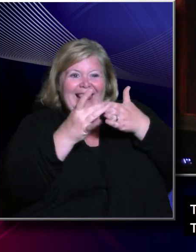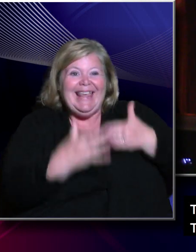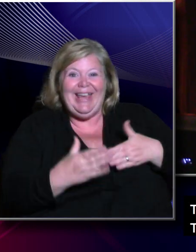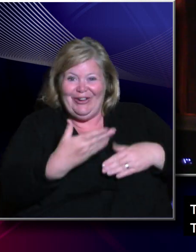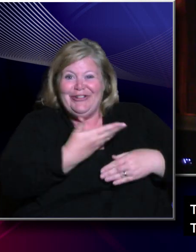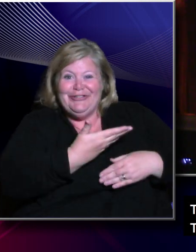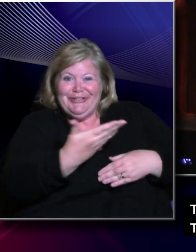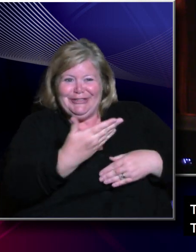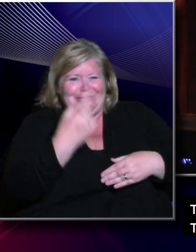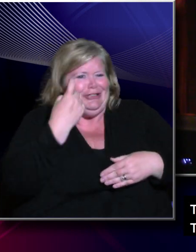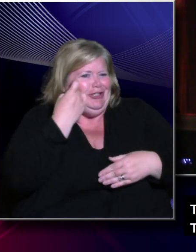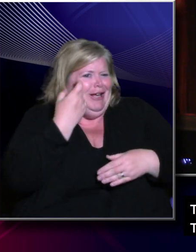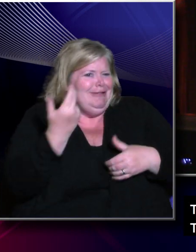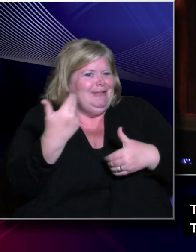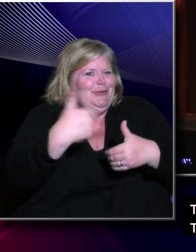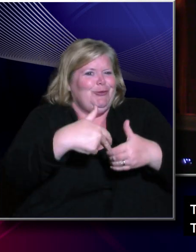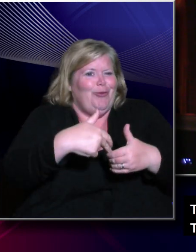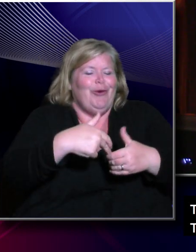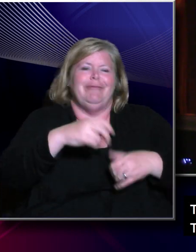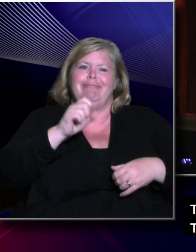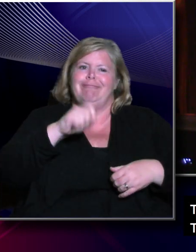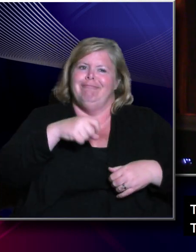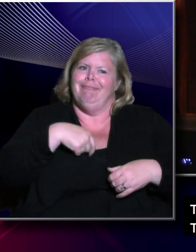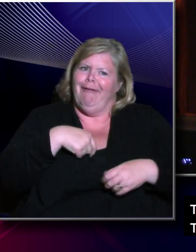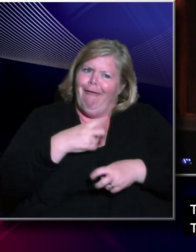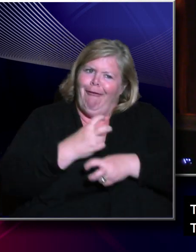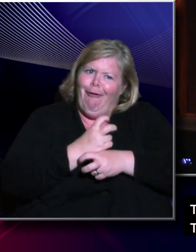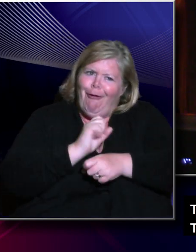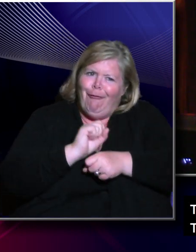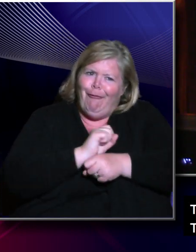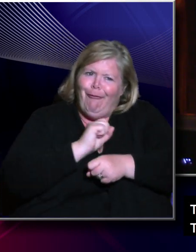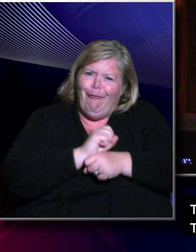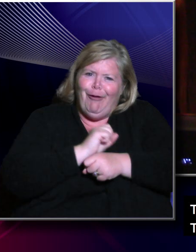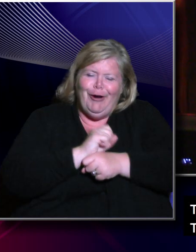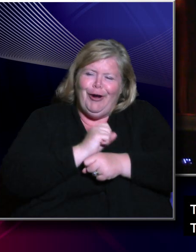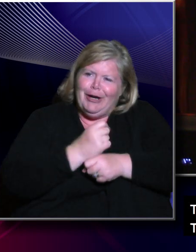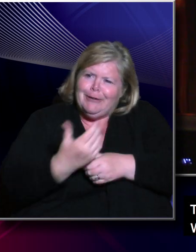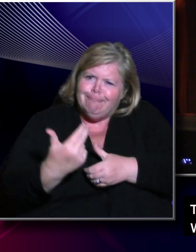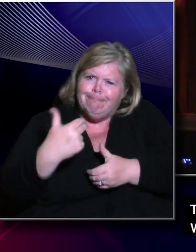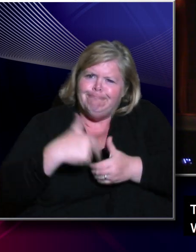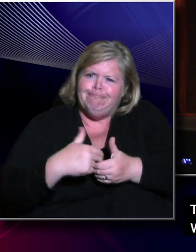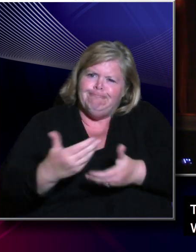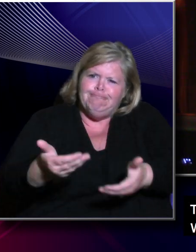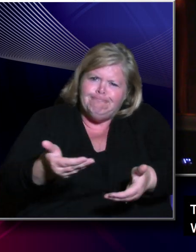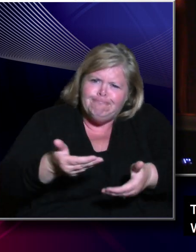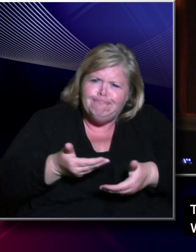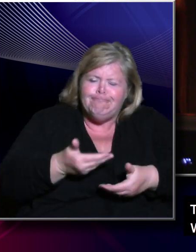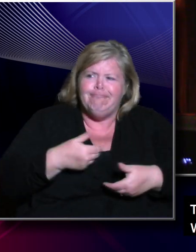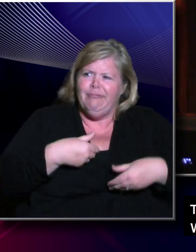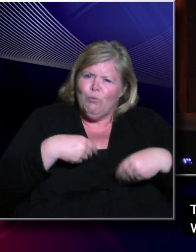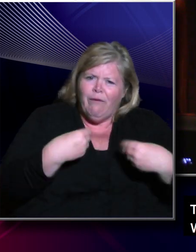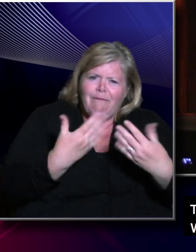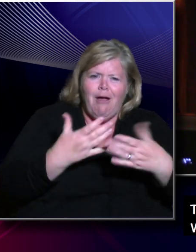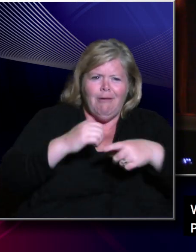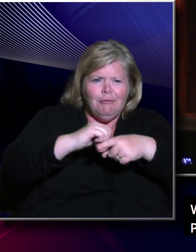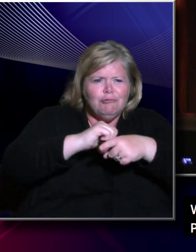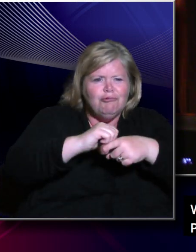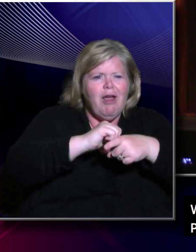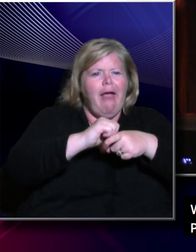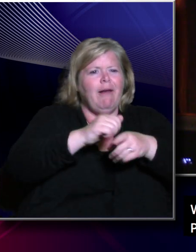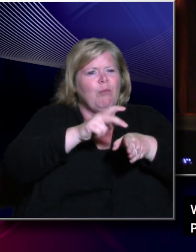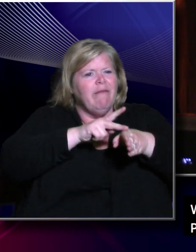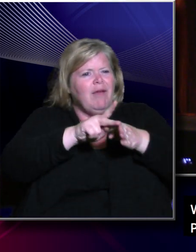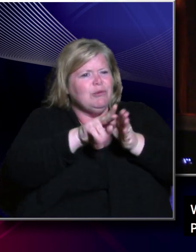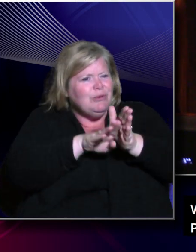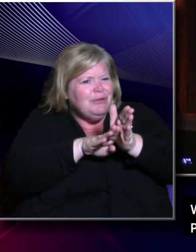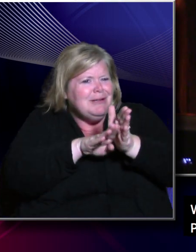just started. We're working very hard in bringing them on board to provide them with the training, the professional